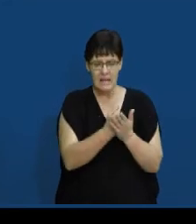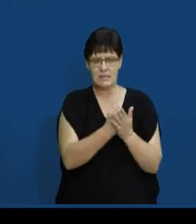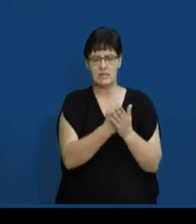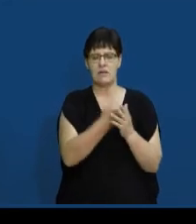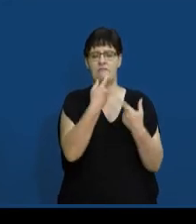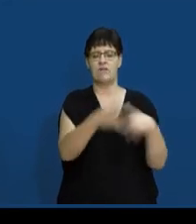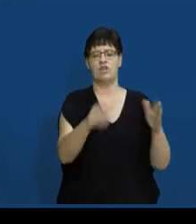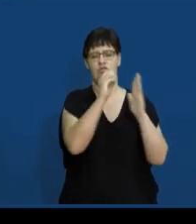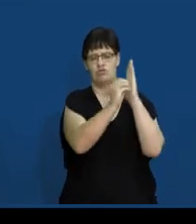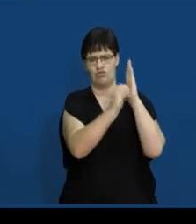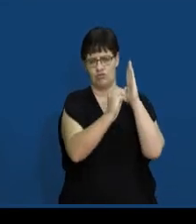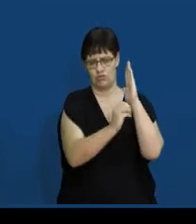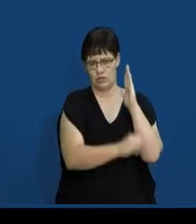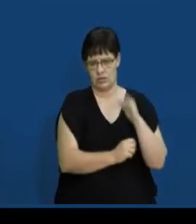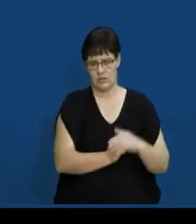namely the